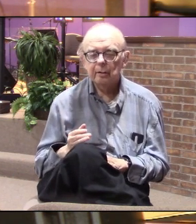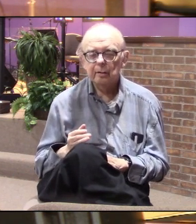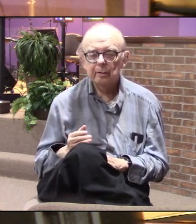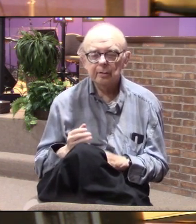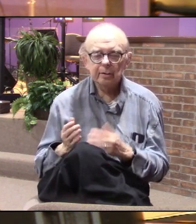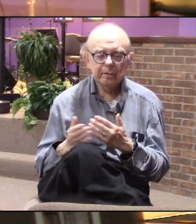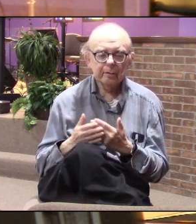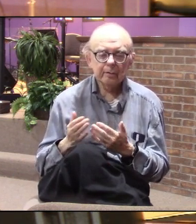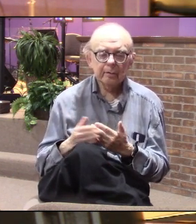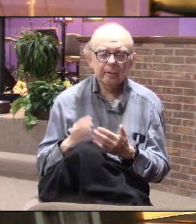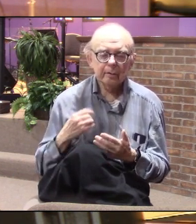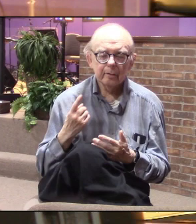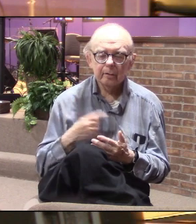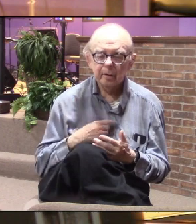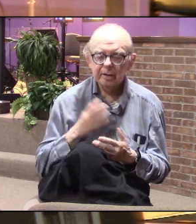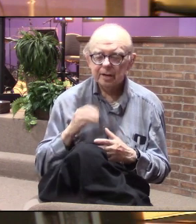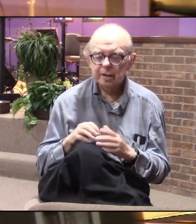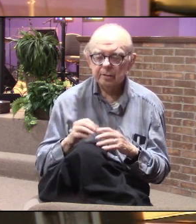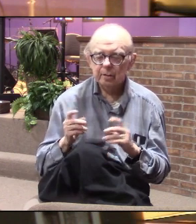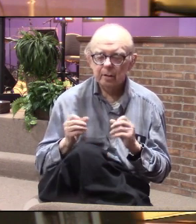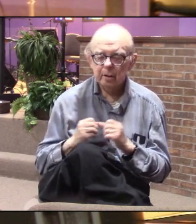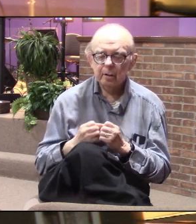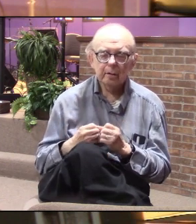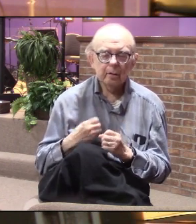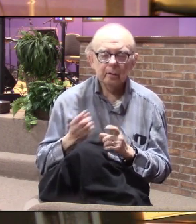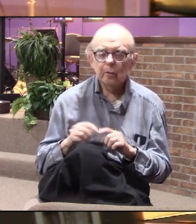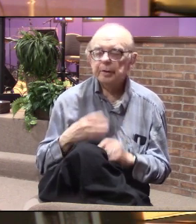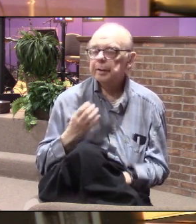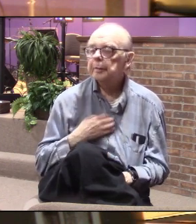It's easy for us to get into a spot where all we do is complain.